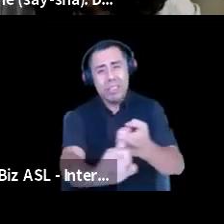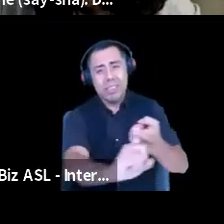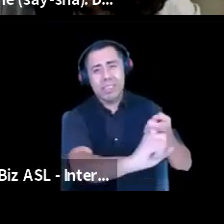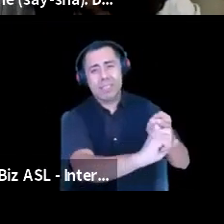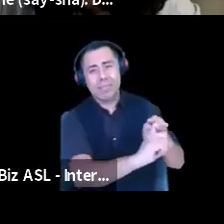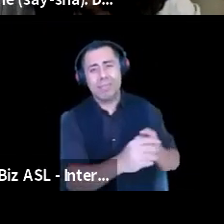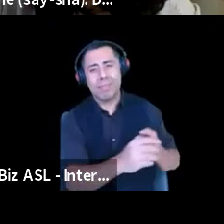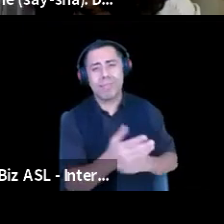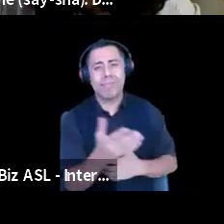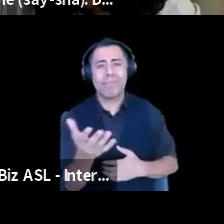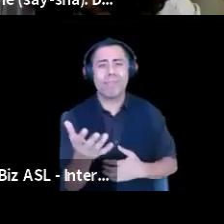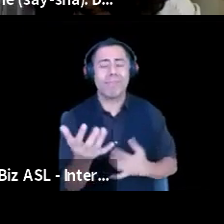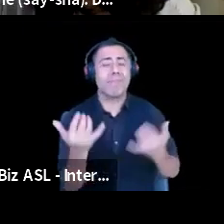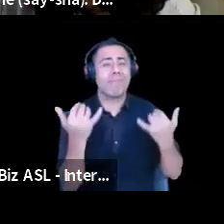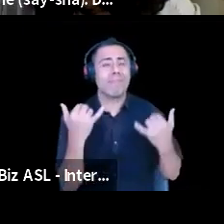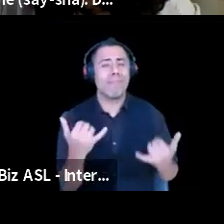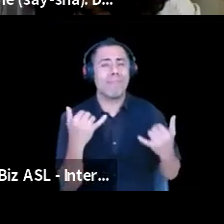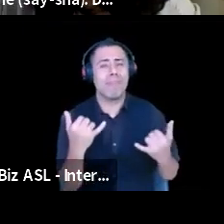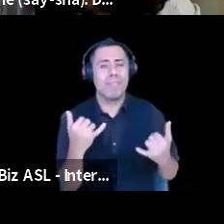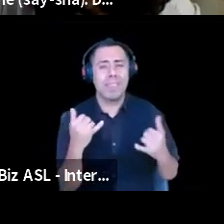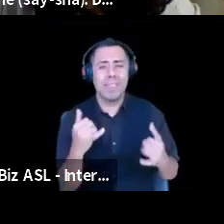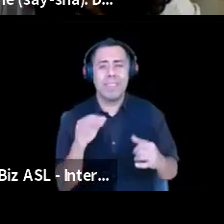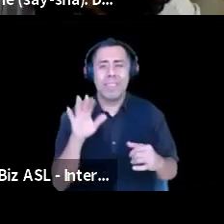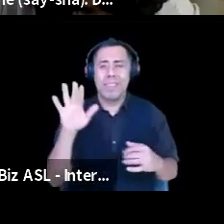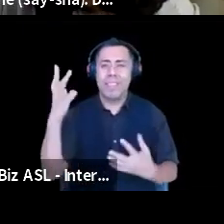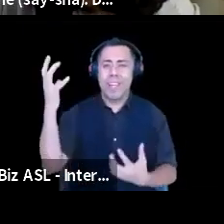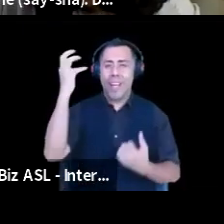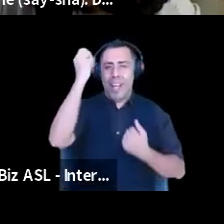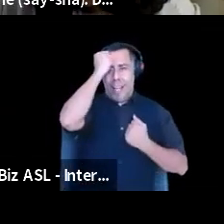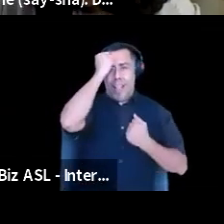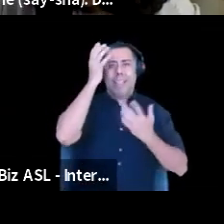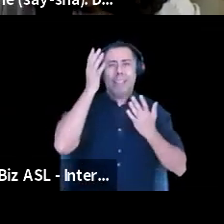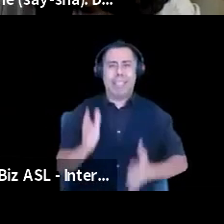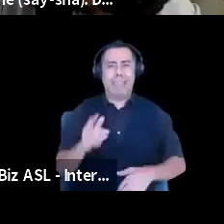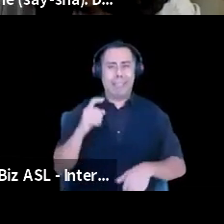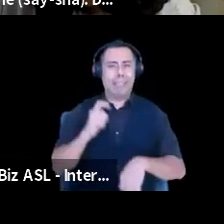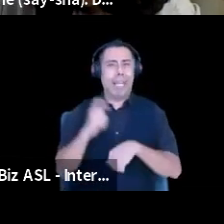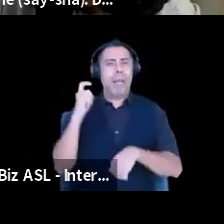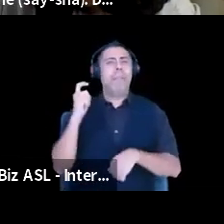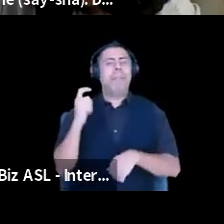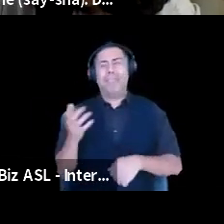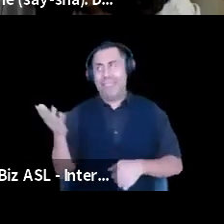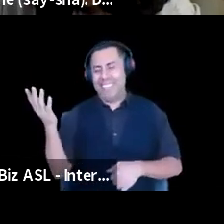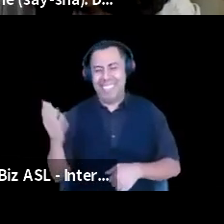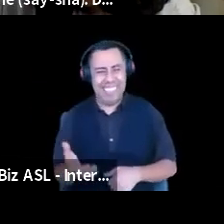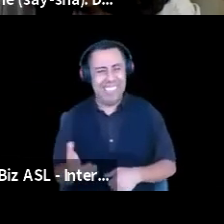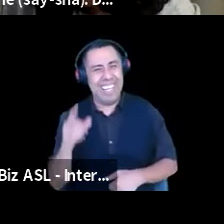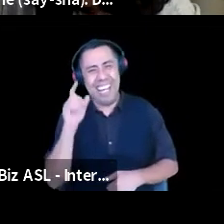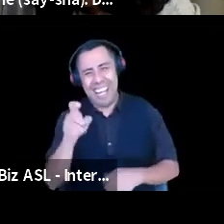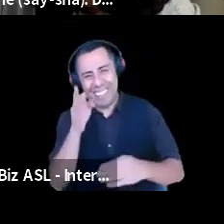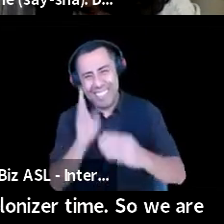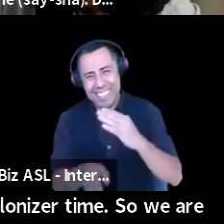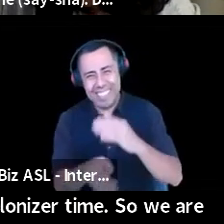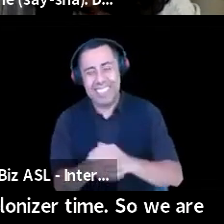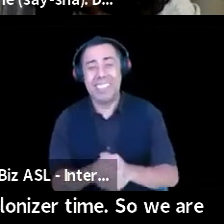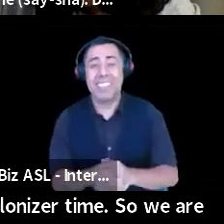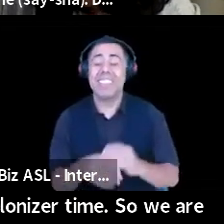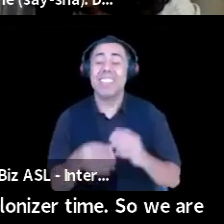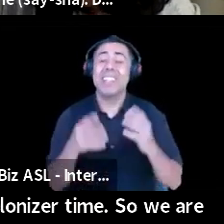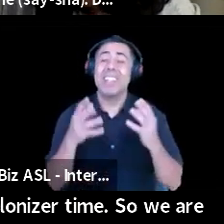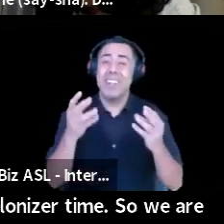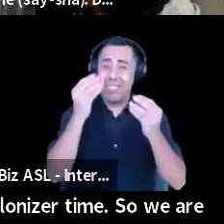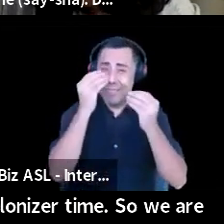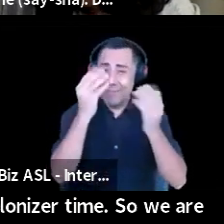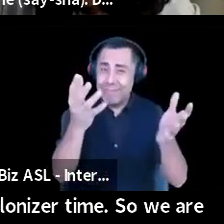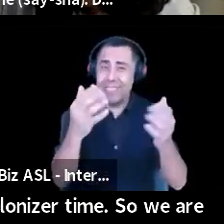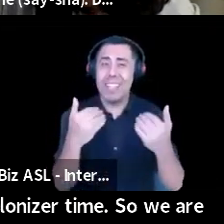colonizer time. So we are going to have to end. I do want to shout out that we have some other participants.